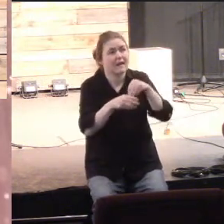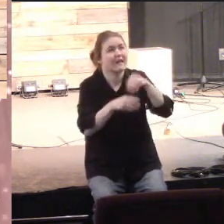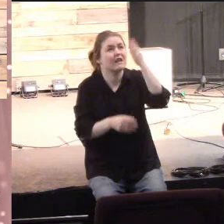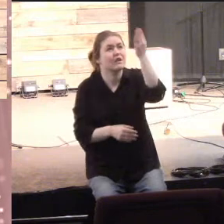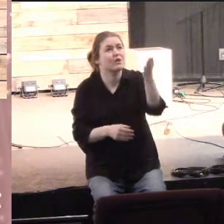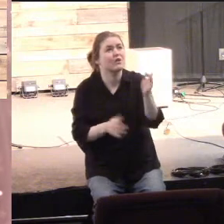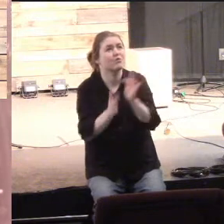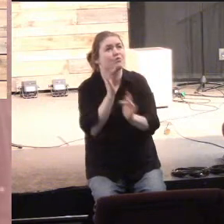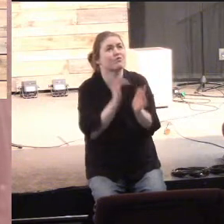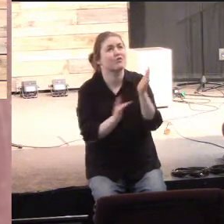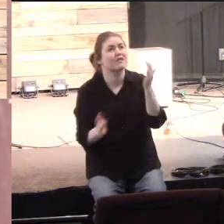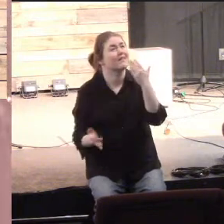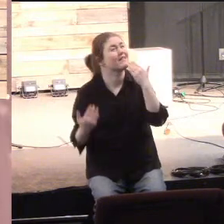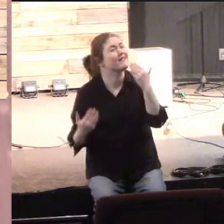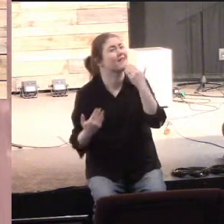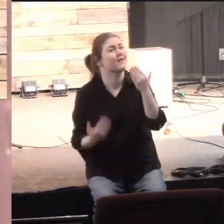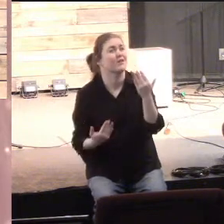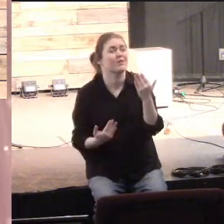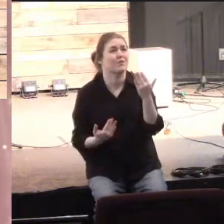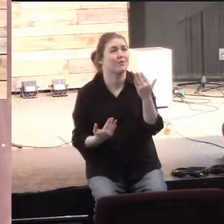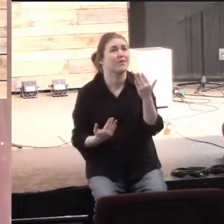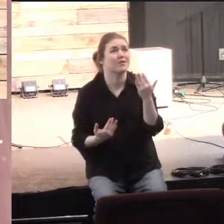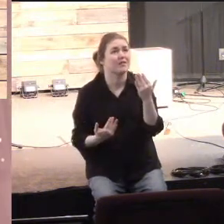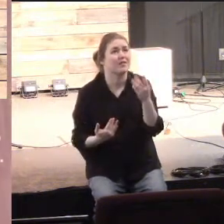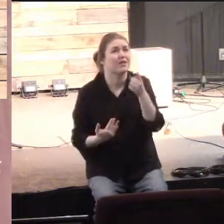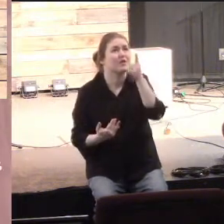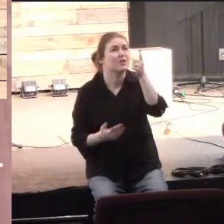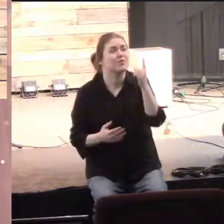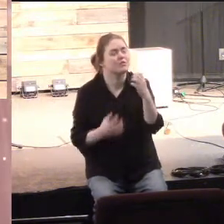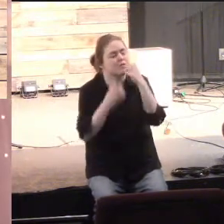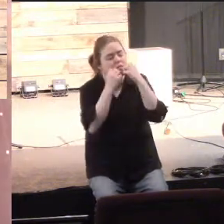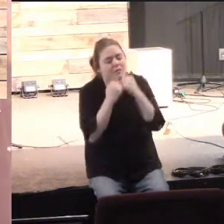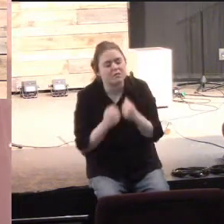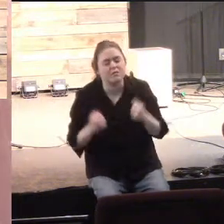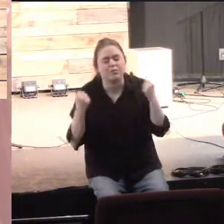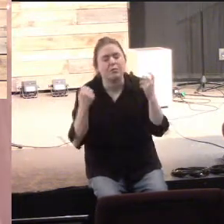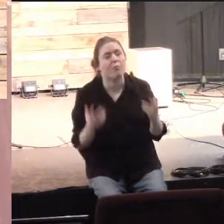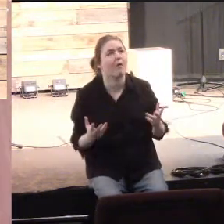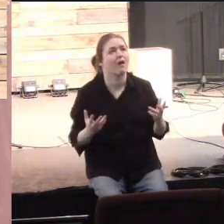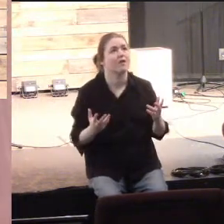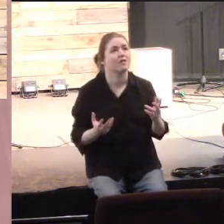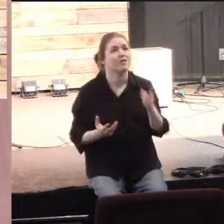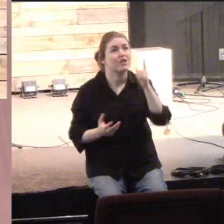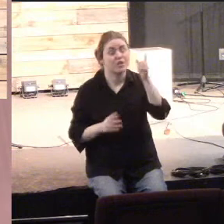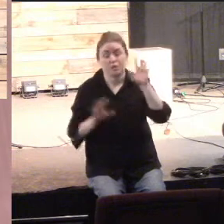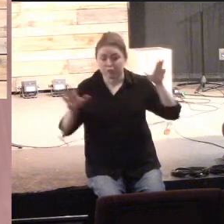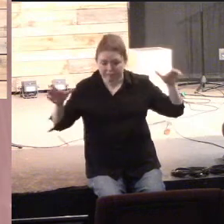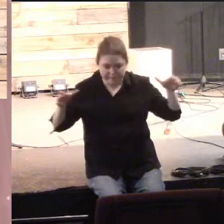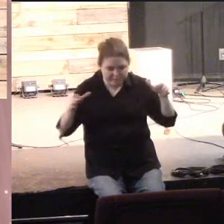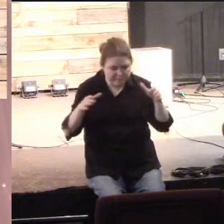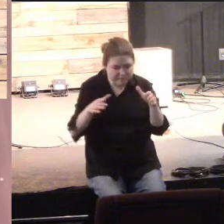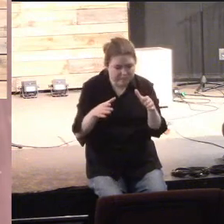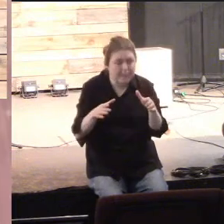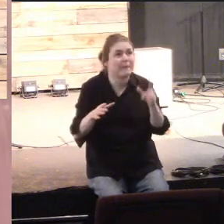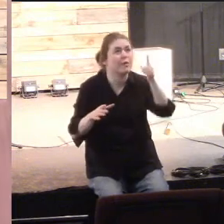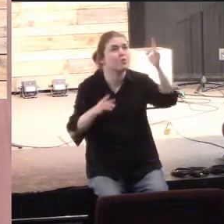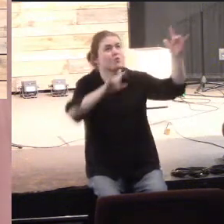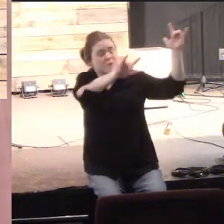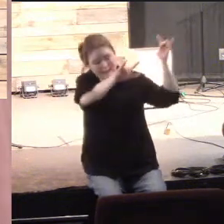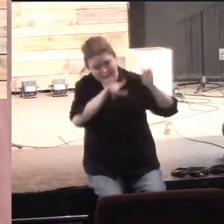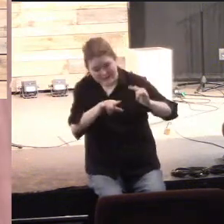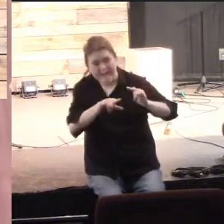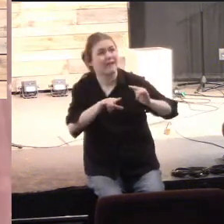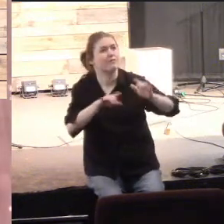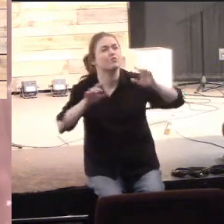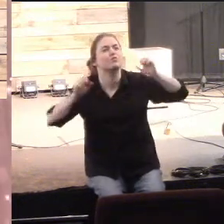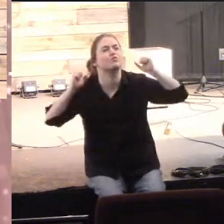you for that. Thank you that you cared so much, Jesus, to bring together people. You love so much, God,